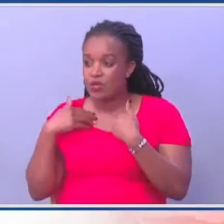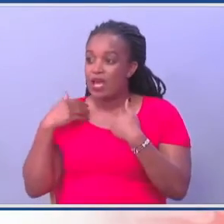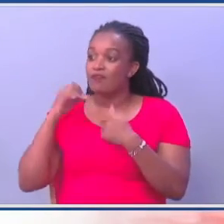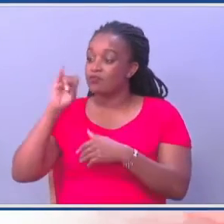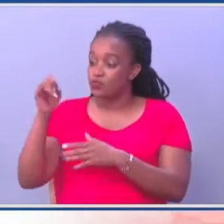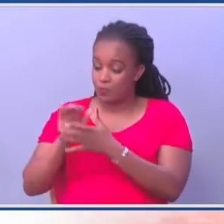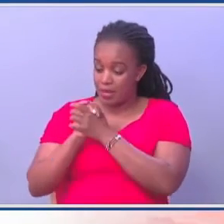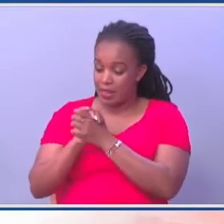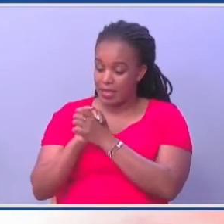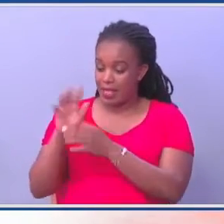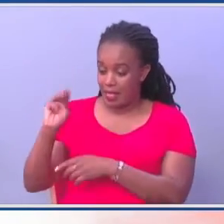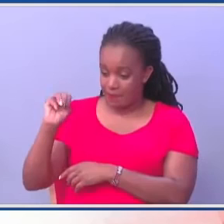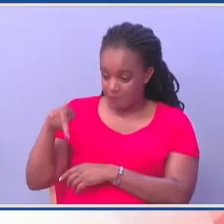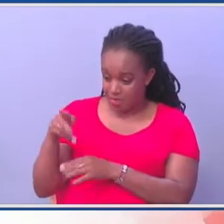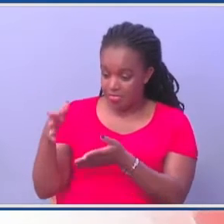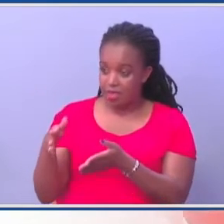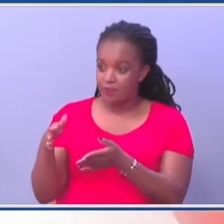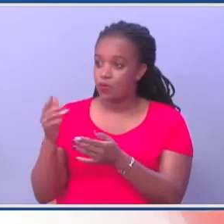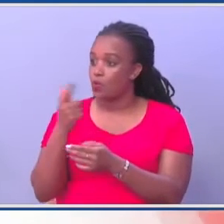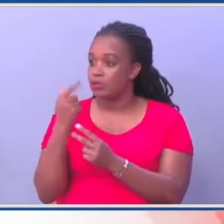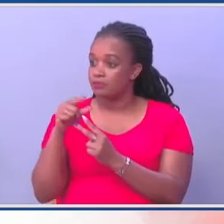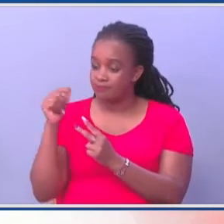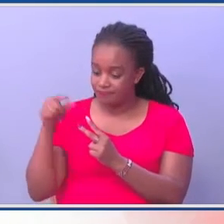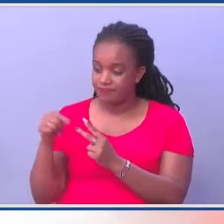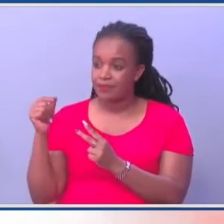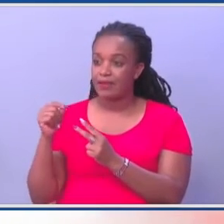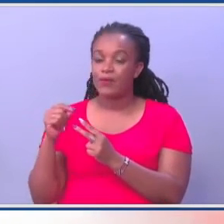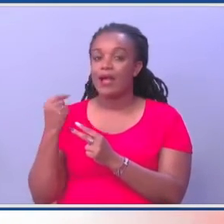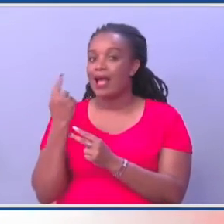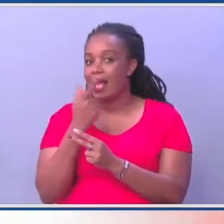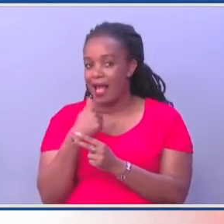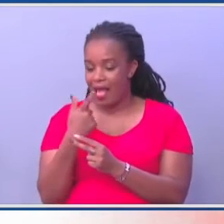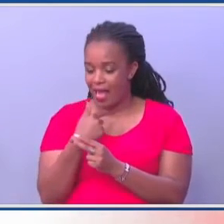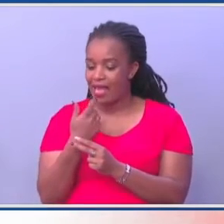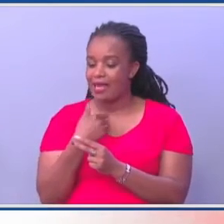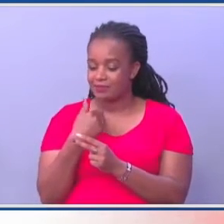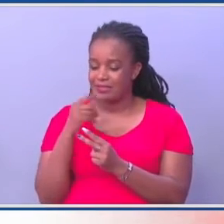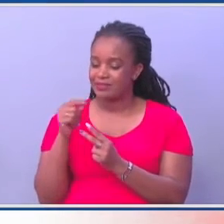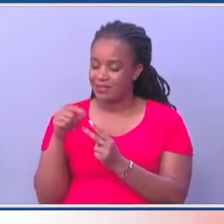MP in a constituency, has been elected as an MP with no MCA.